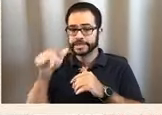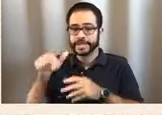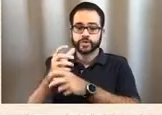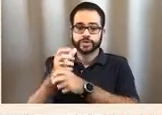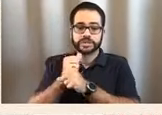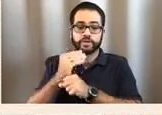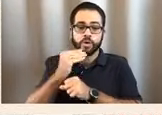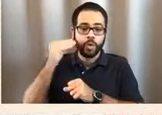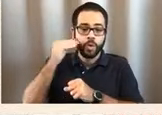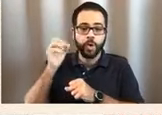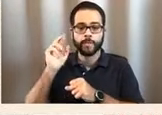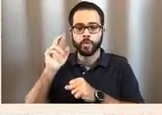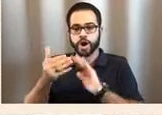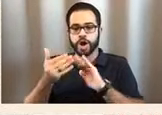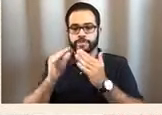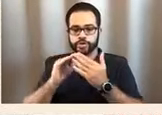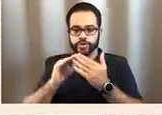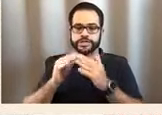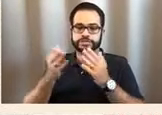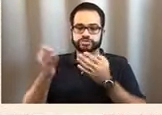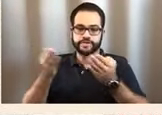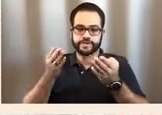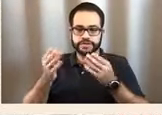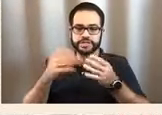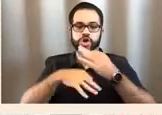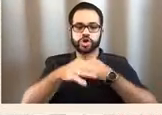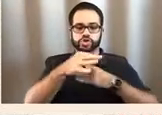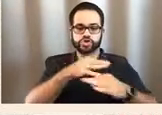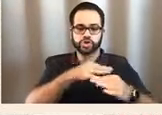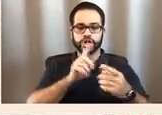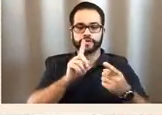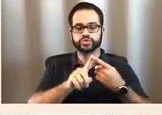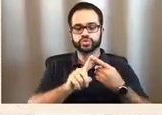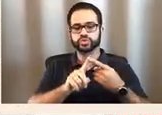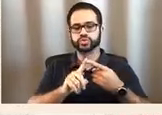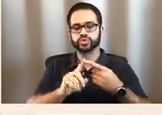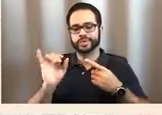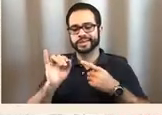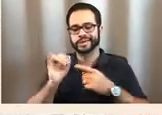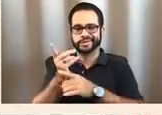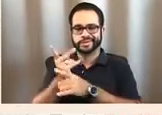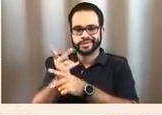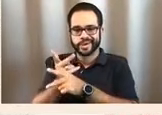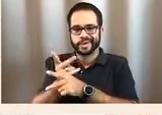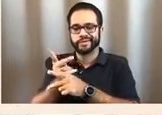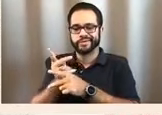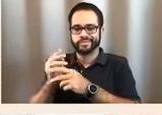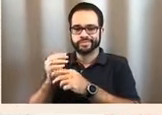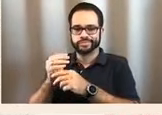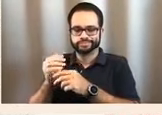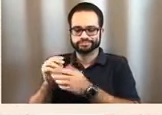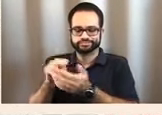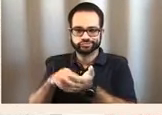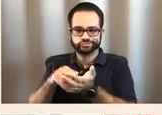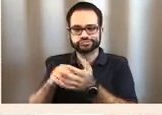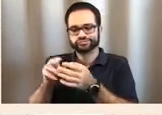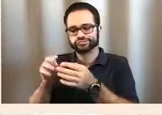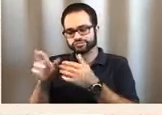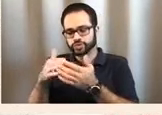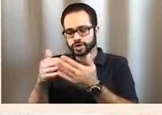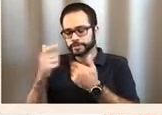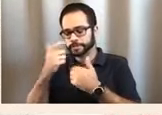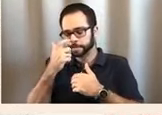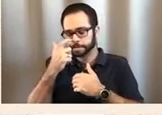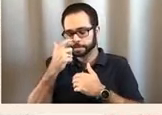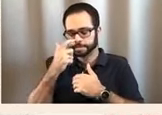as an alternative to intermediate care facilities for individuals with intellectual disabilities. These